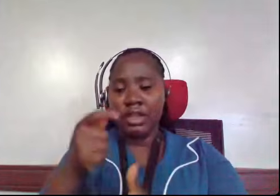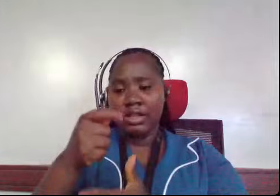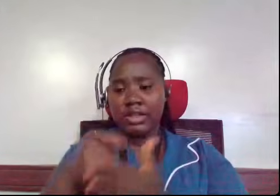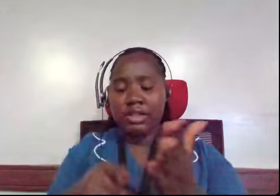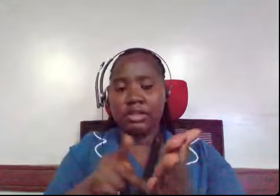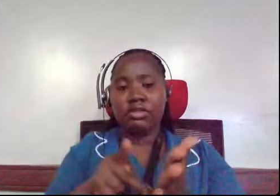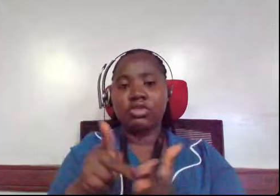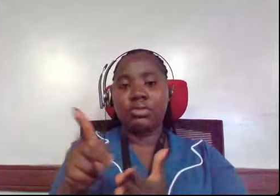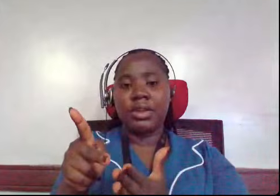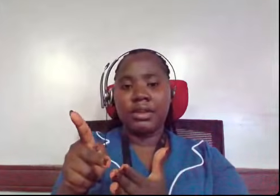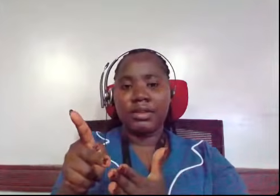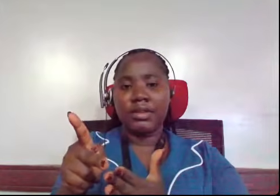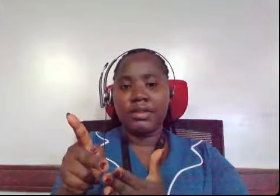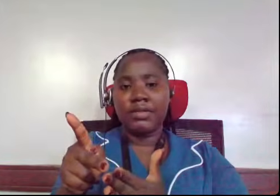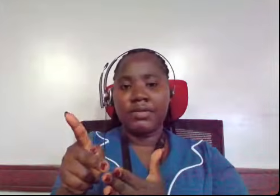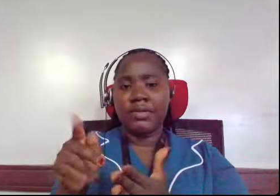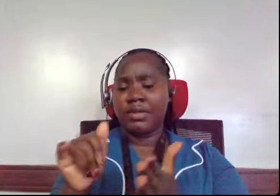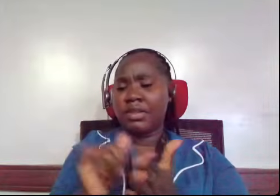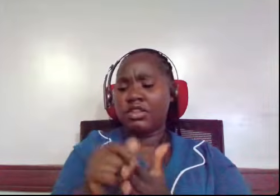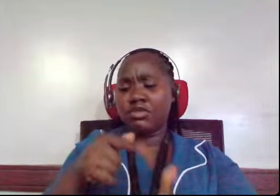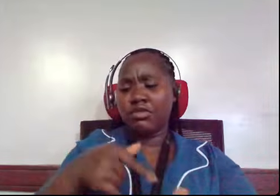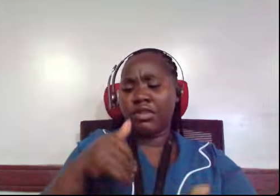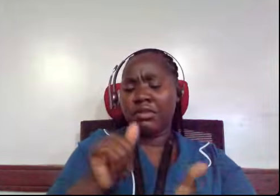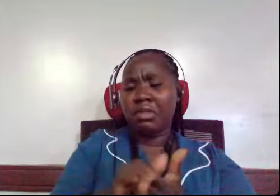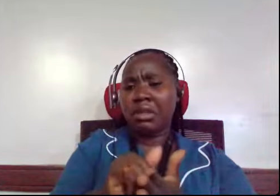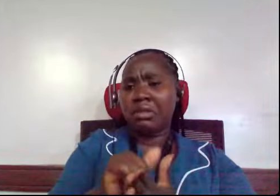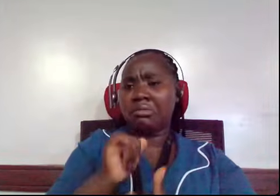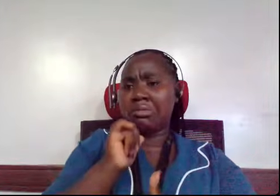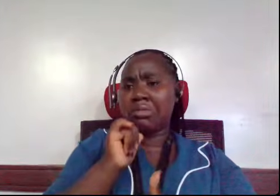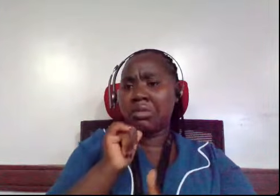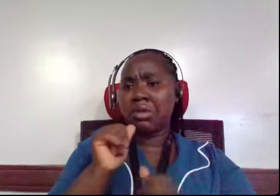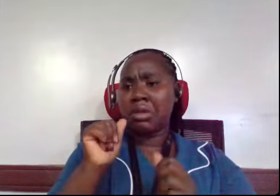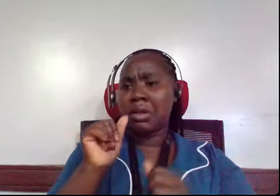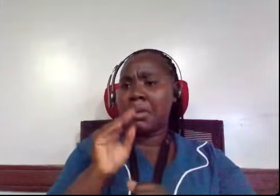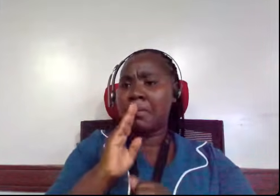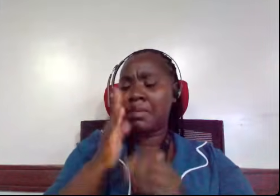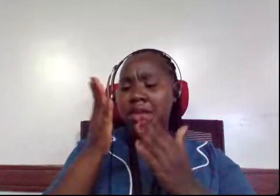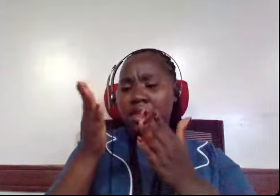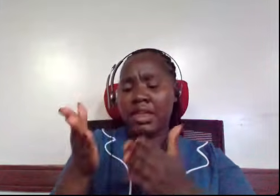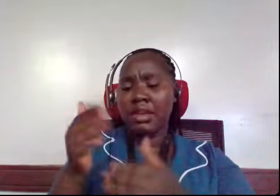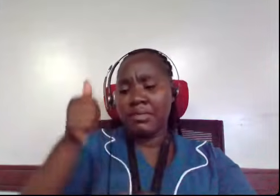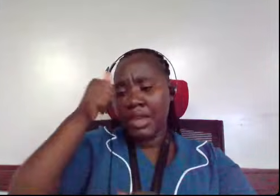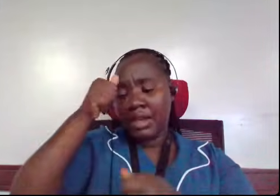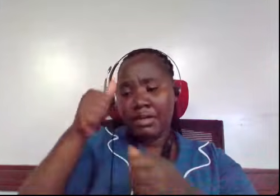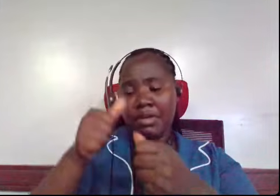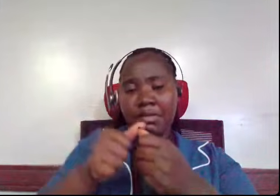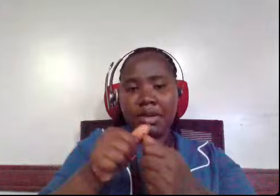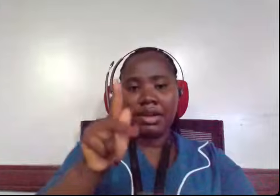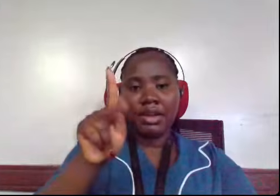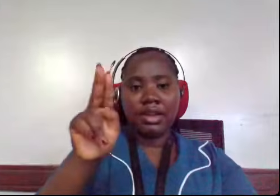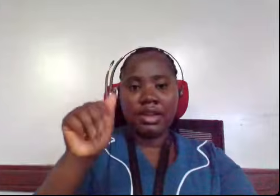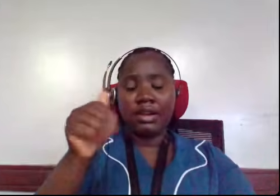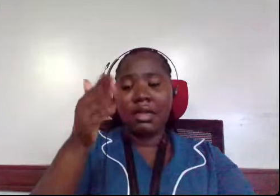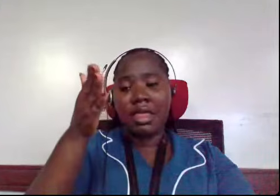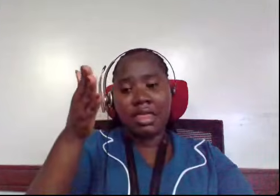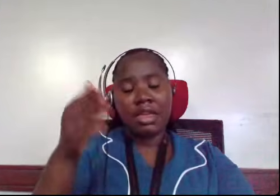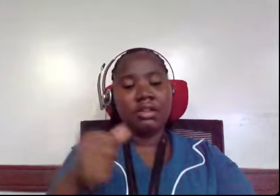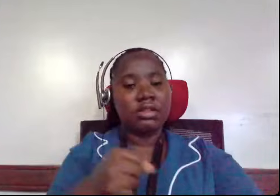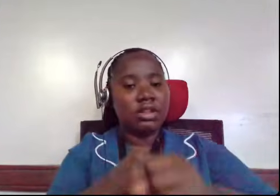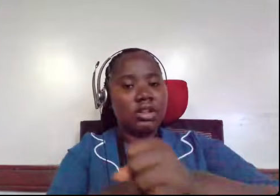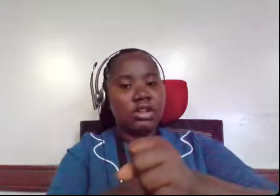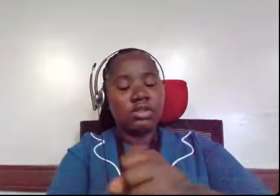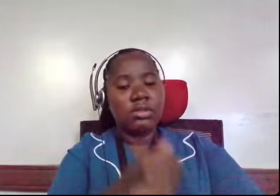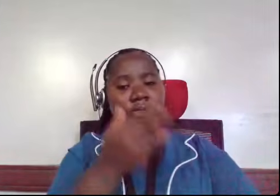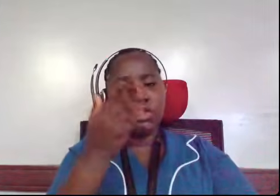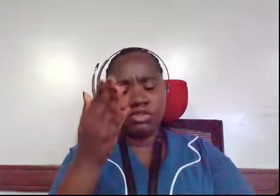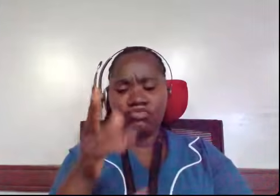feel is not supposed to be there also, remember KRA is here for you to support you to be able to validate. So